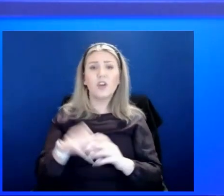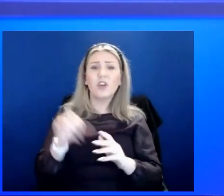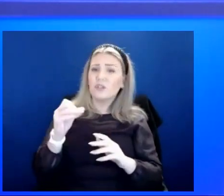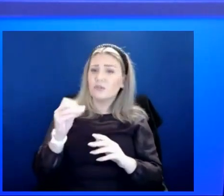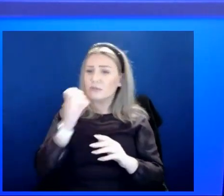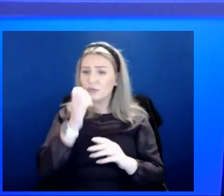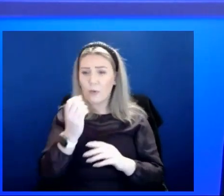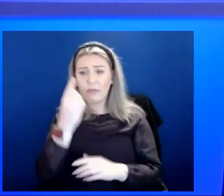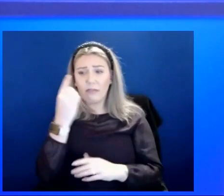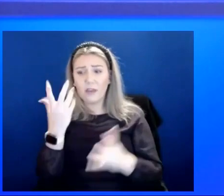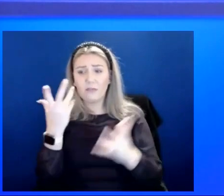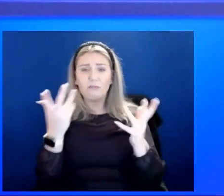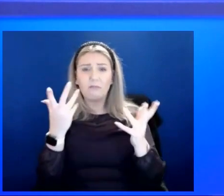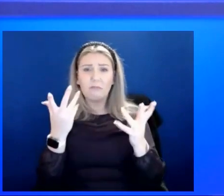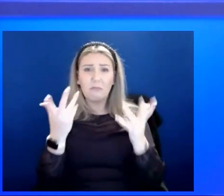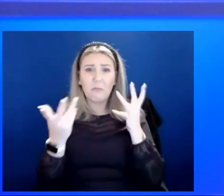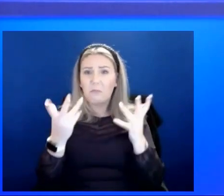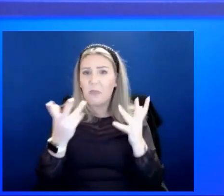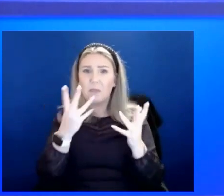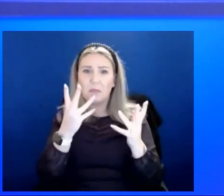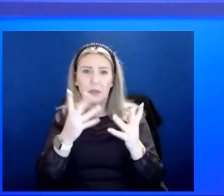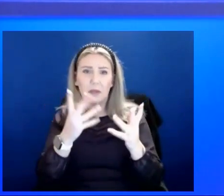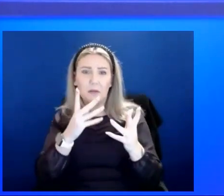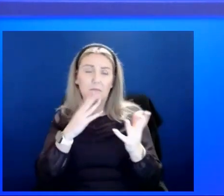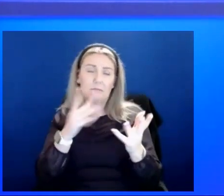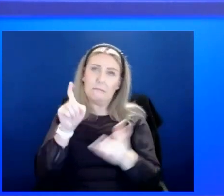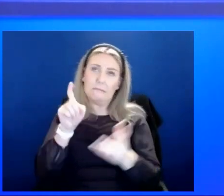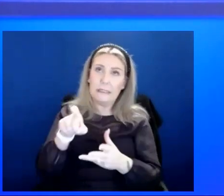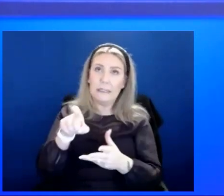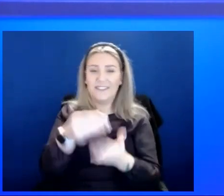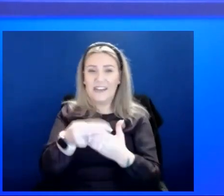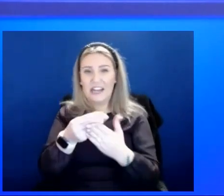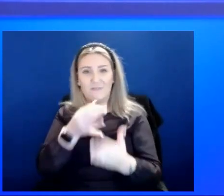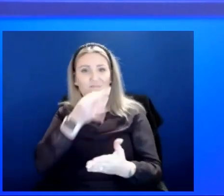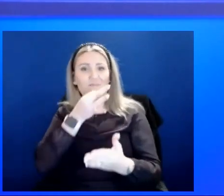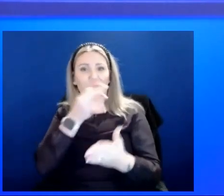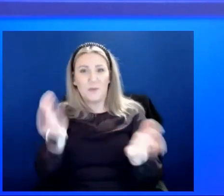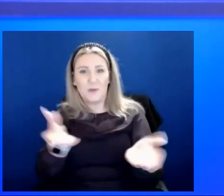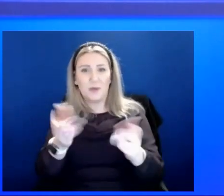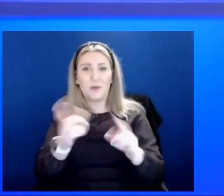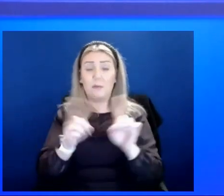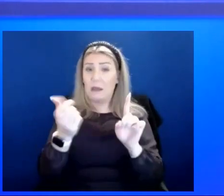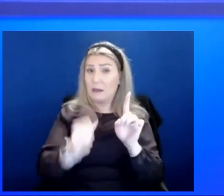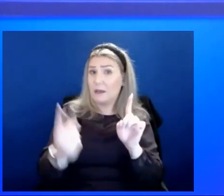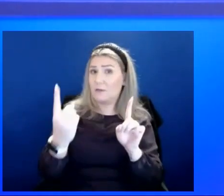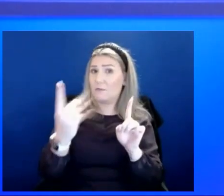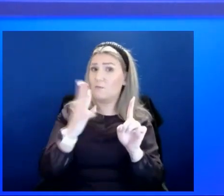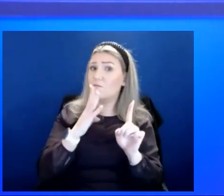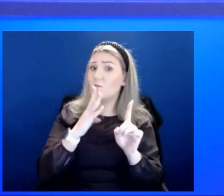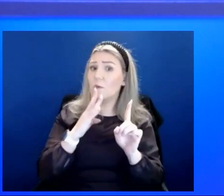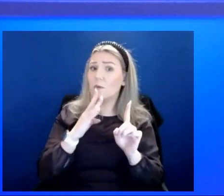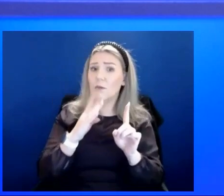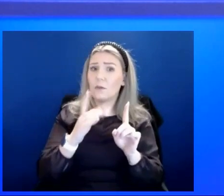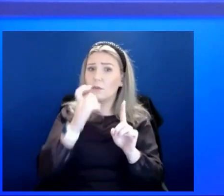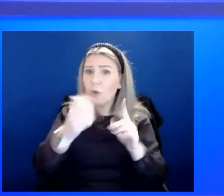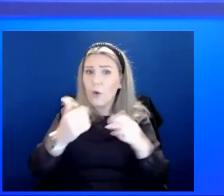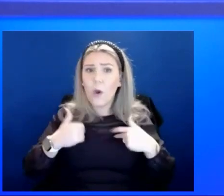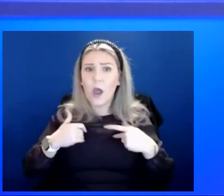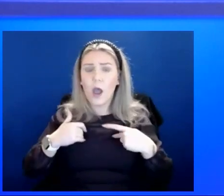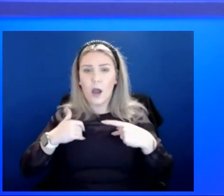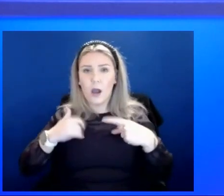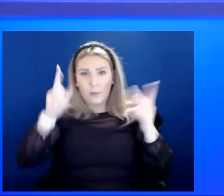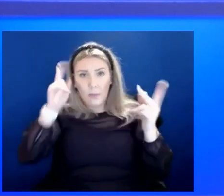I maybe should have a financial expert on here, but anyone that I've ever spoken to always says, don't have a panic, don't knee-jerk